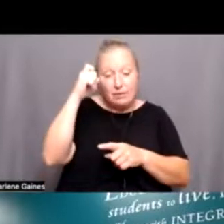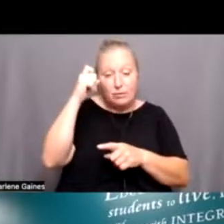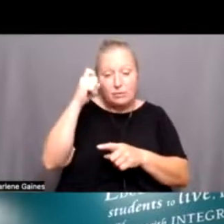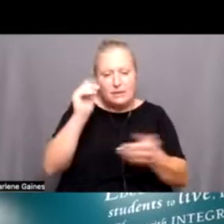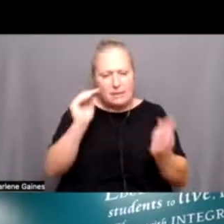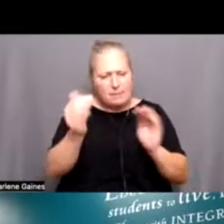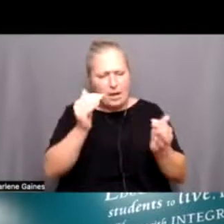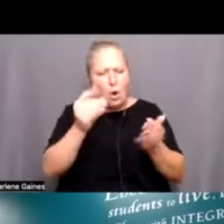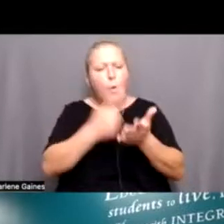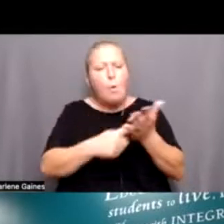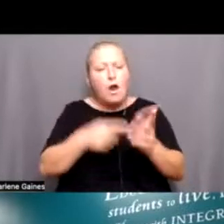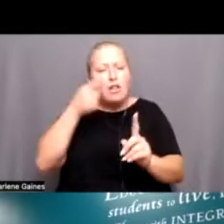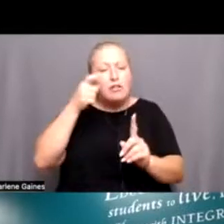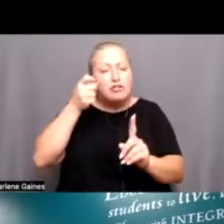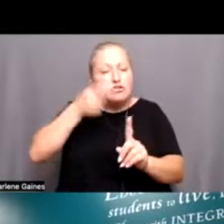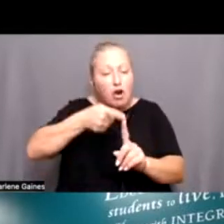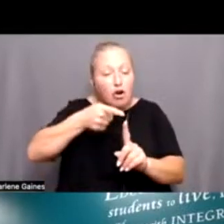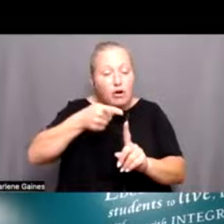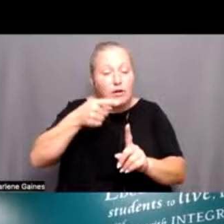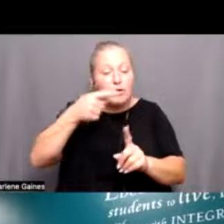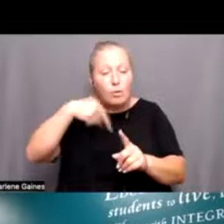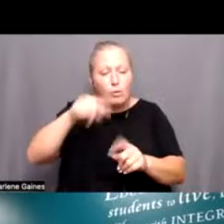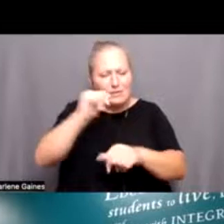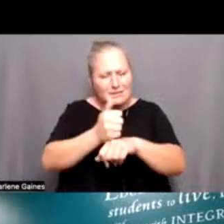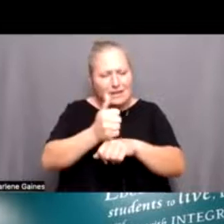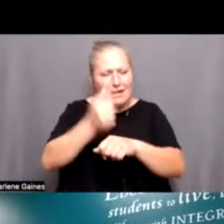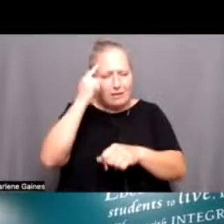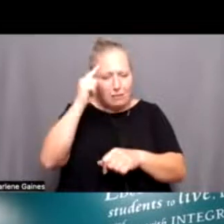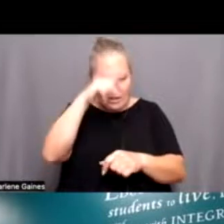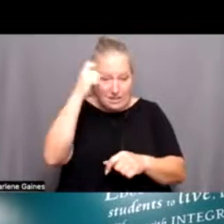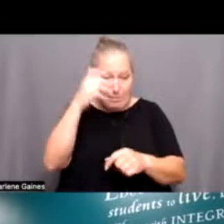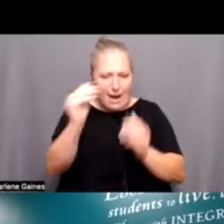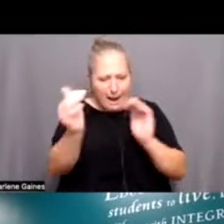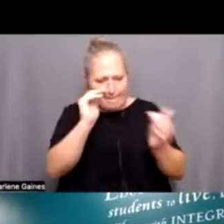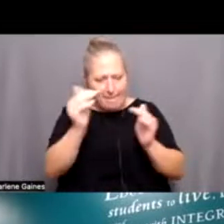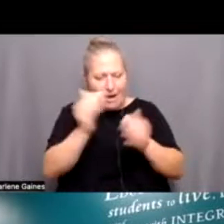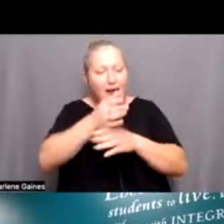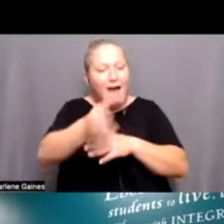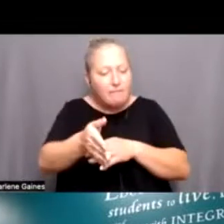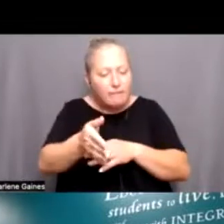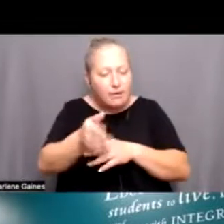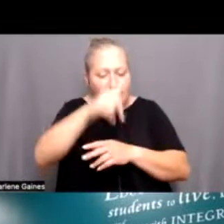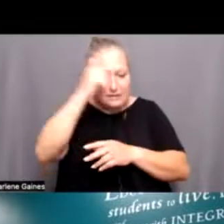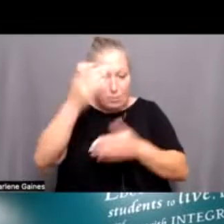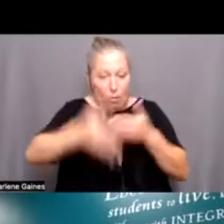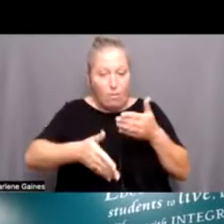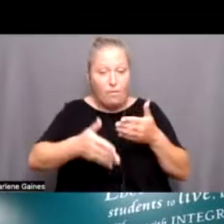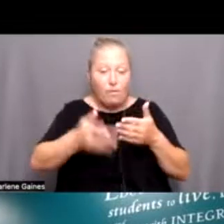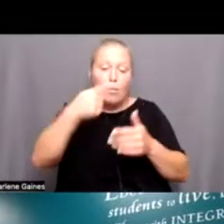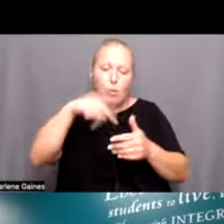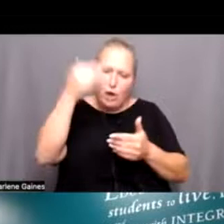like what are the targets that we're setting for ourselves for the summer, and then being able to compare it to it after summer's over, just so we